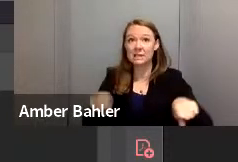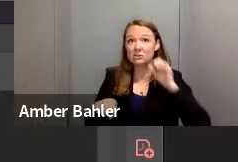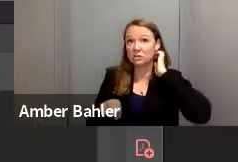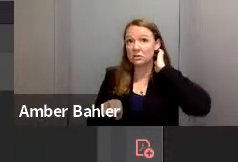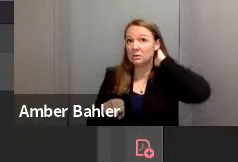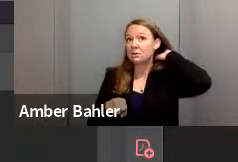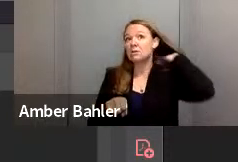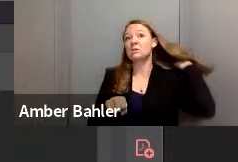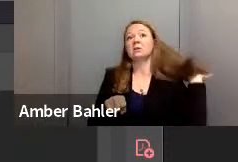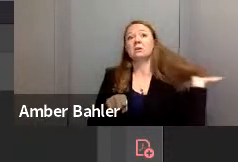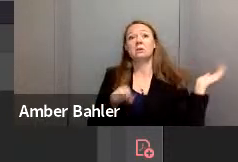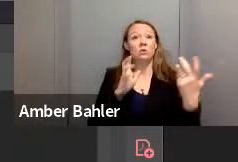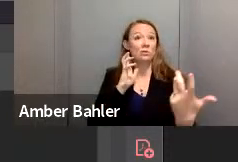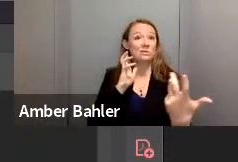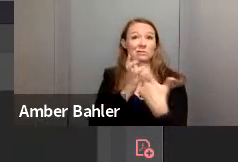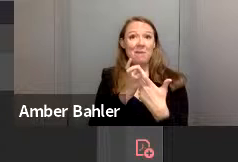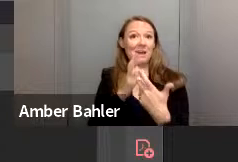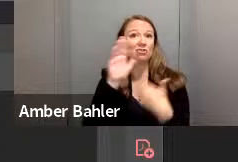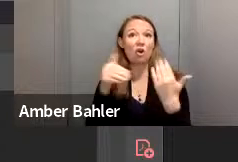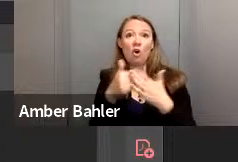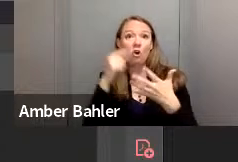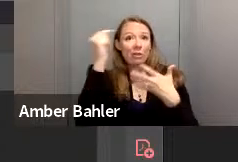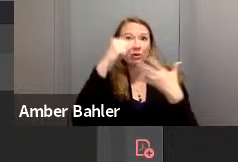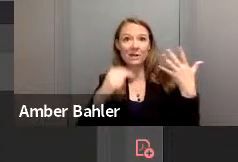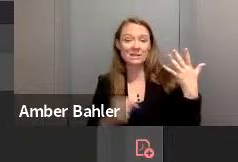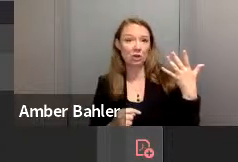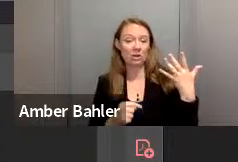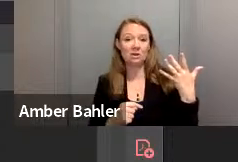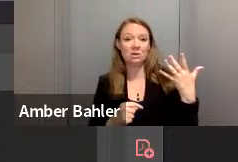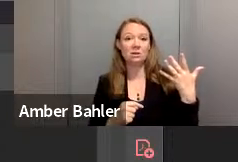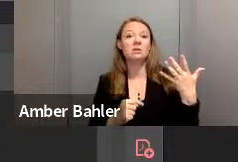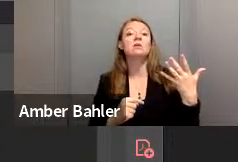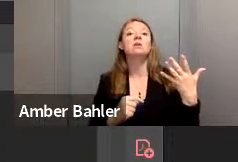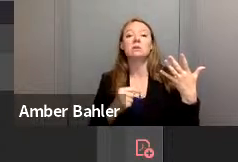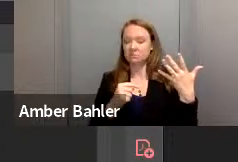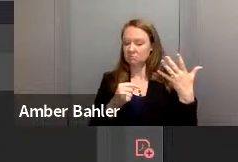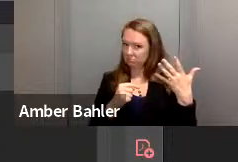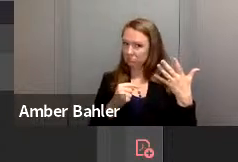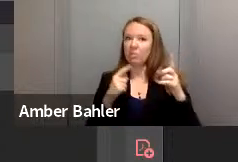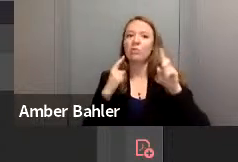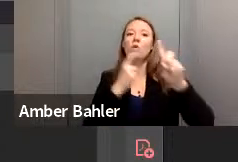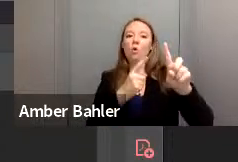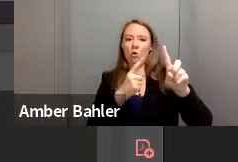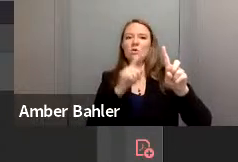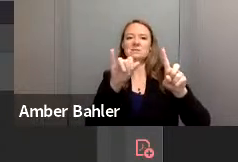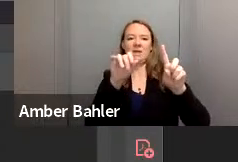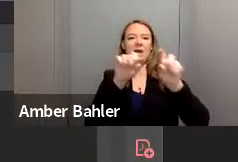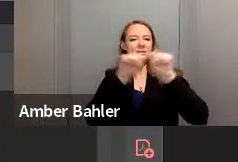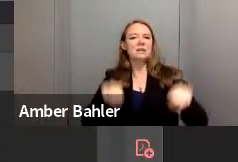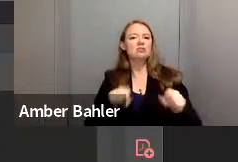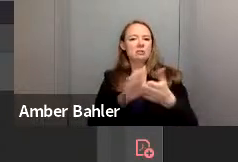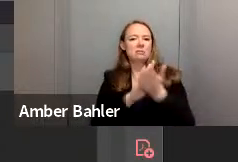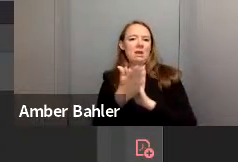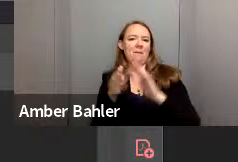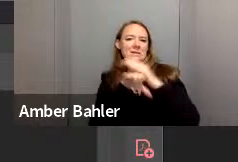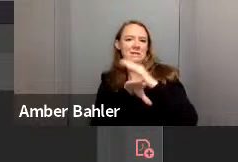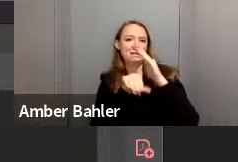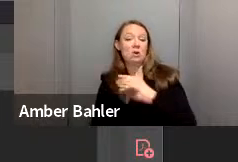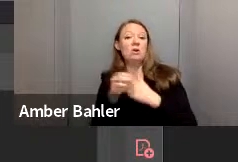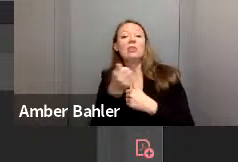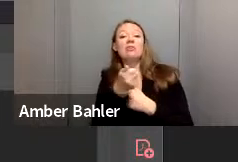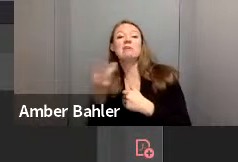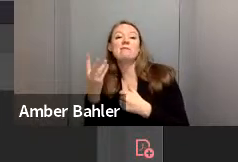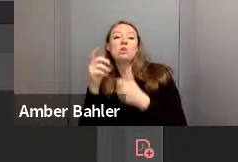meet all criteria and make this station accessible. There are a few things that we are still working